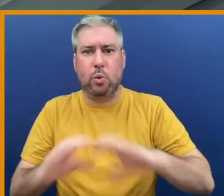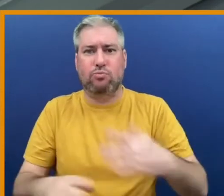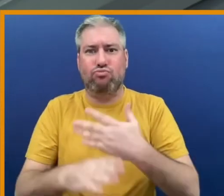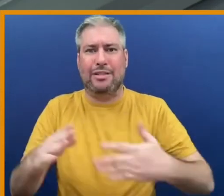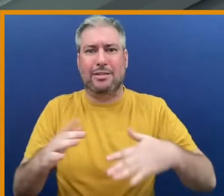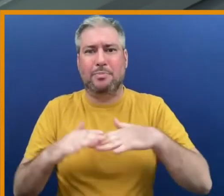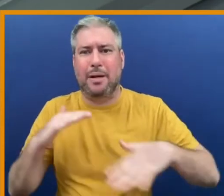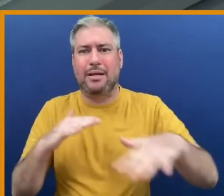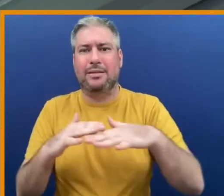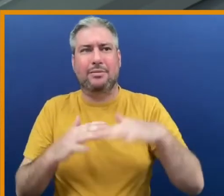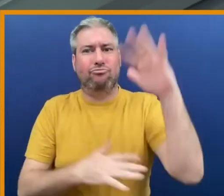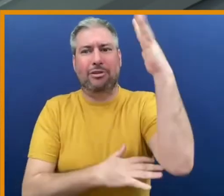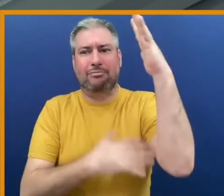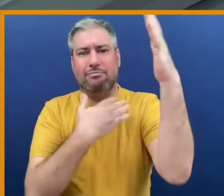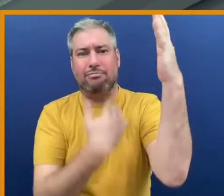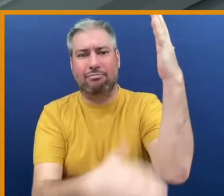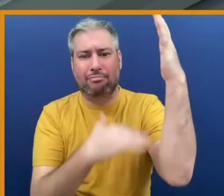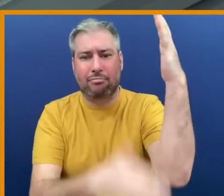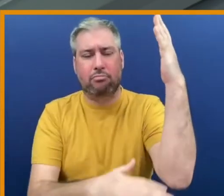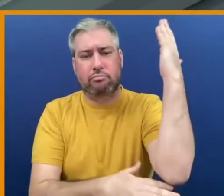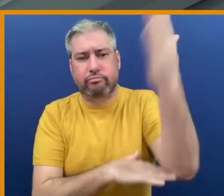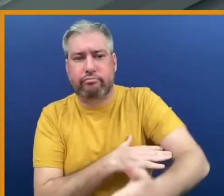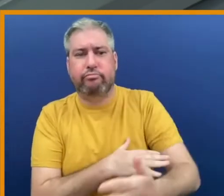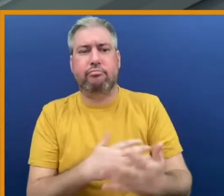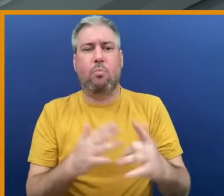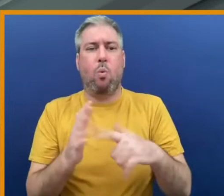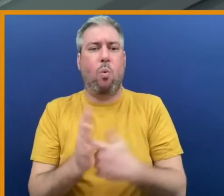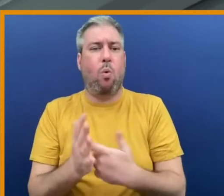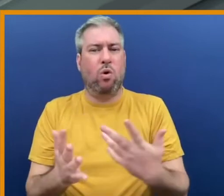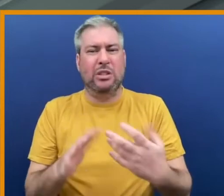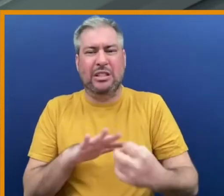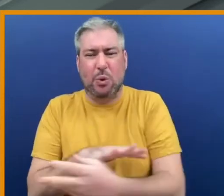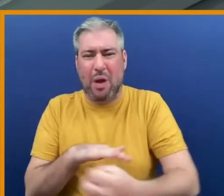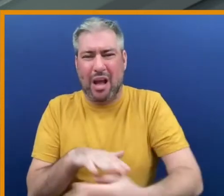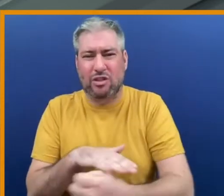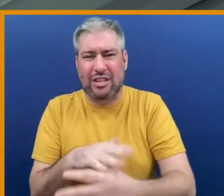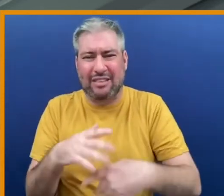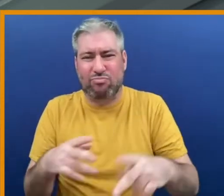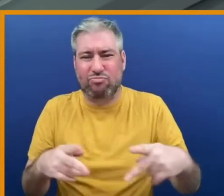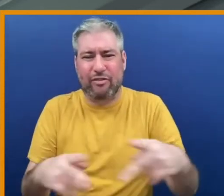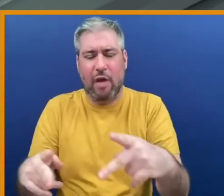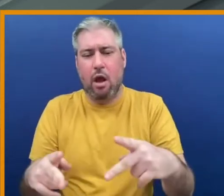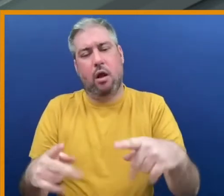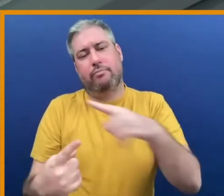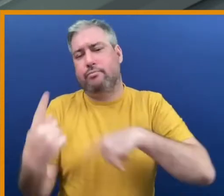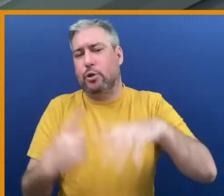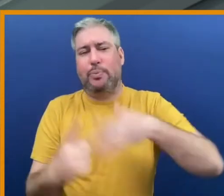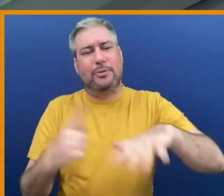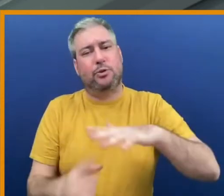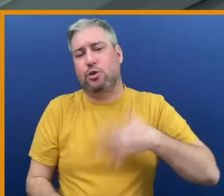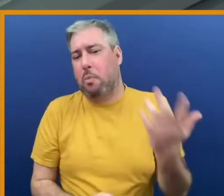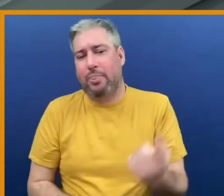rivers. And this is exactly what this government has been allowing to happen. At COP15, when it